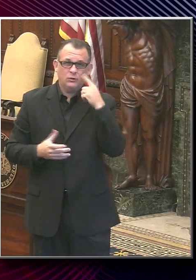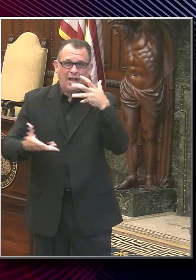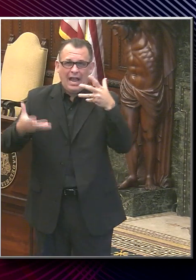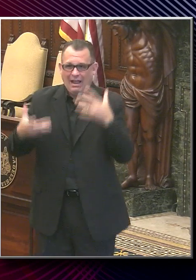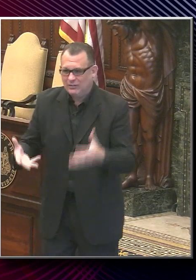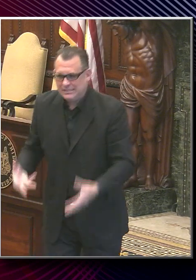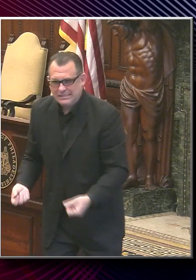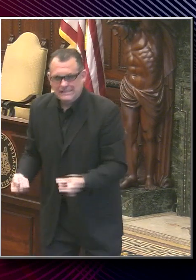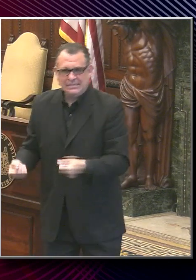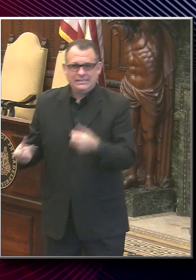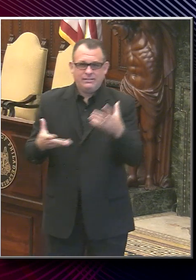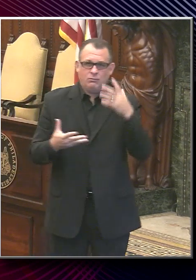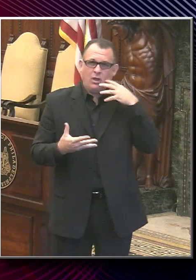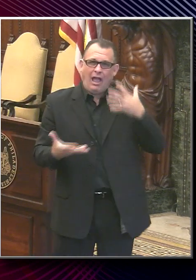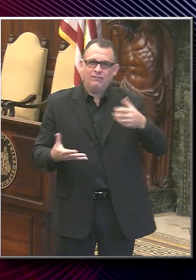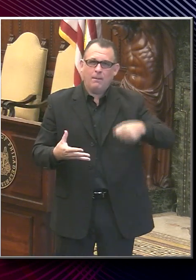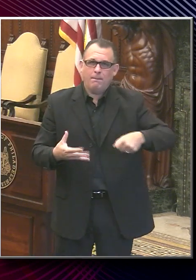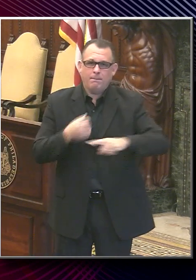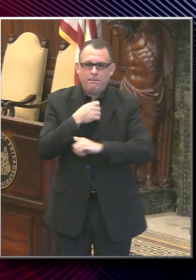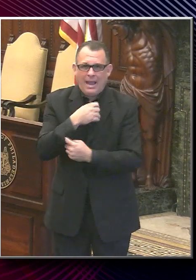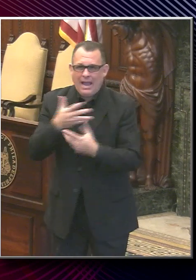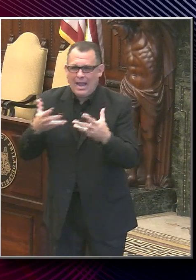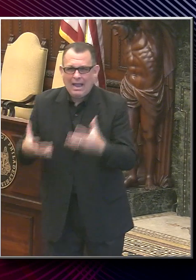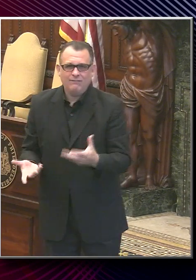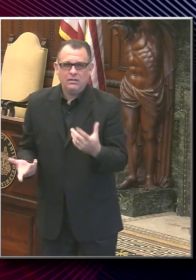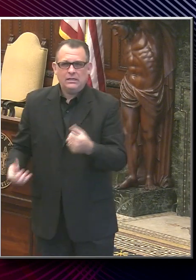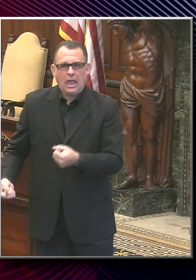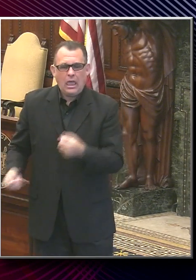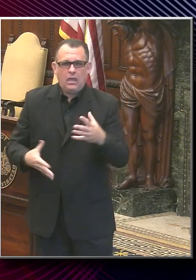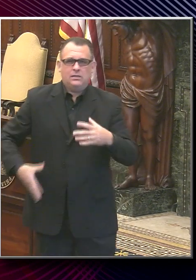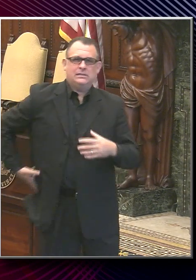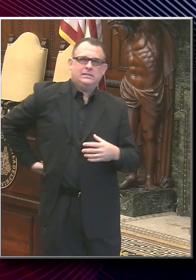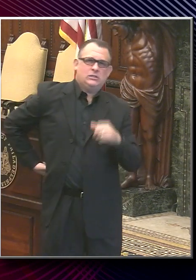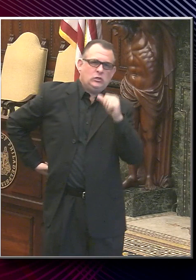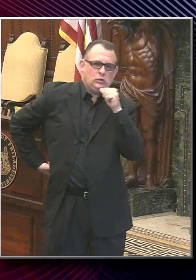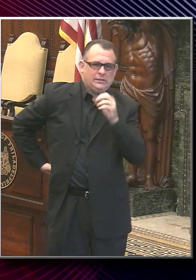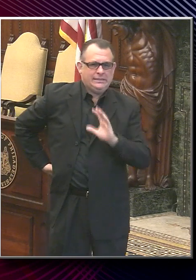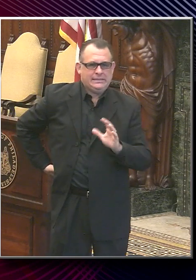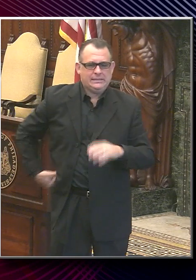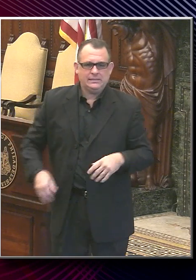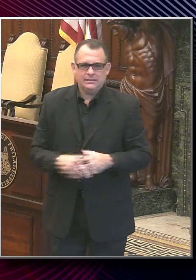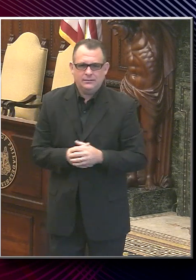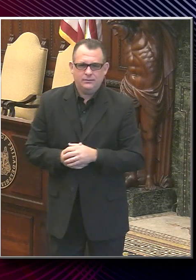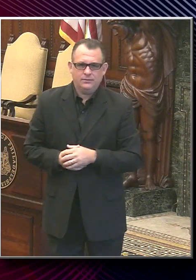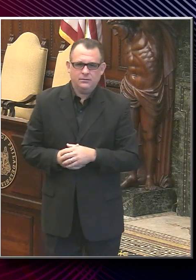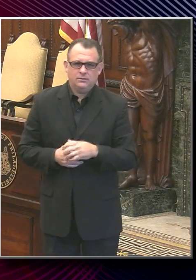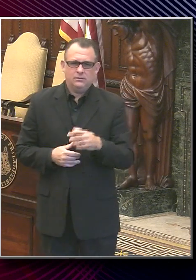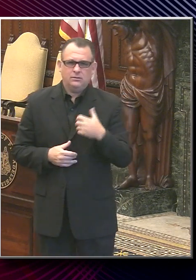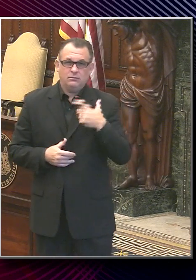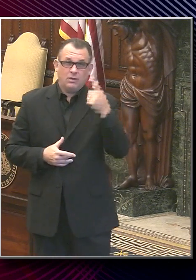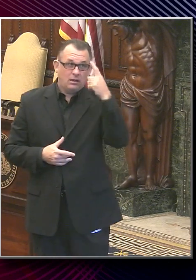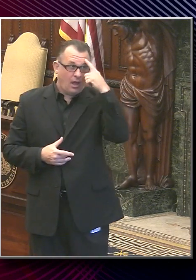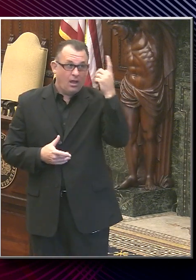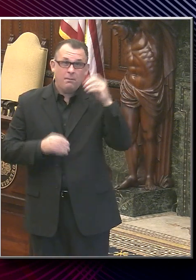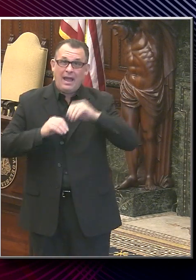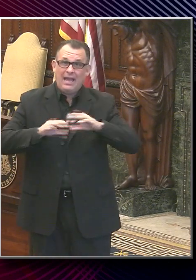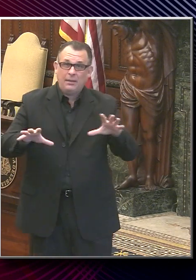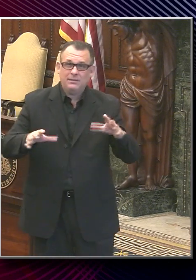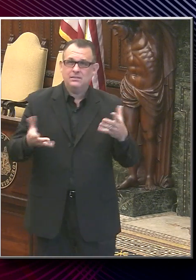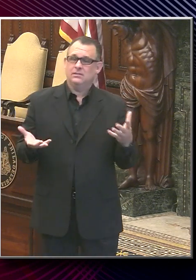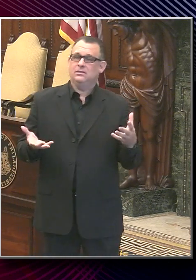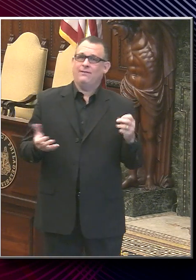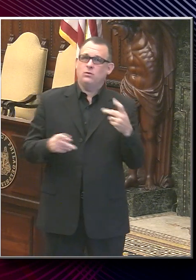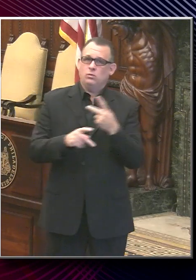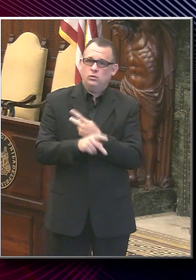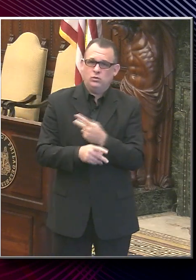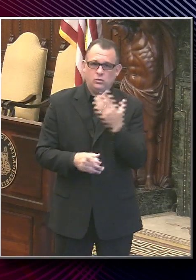pick up off some of these sidewalks and alleyways. So I mean, we're in a pandemic. We have people that are sick. We have people that